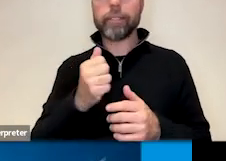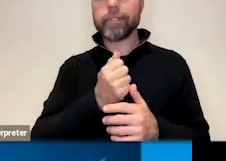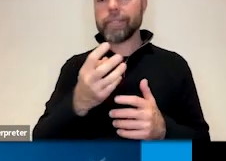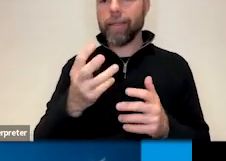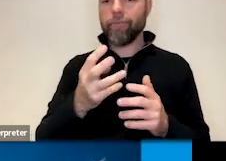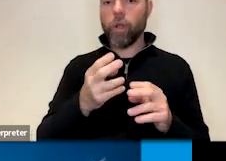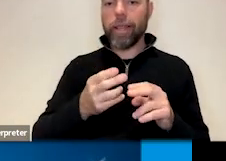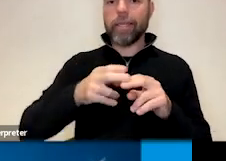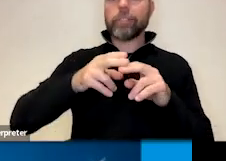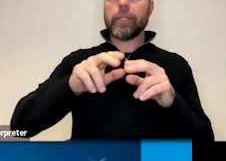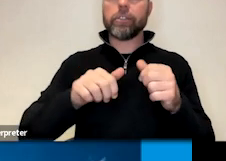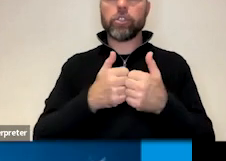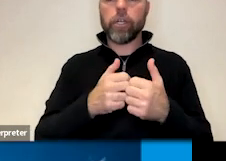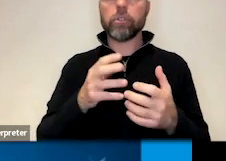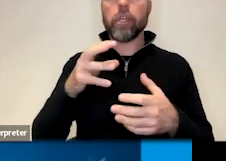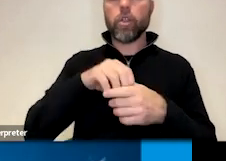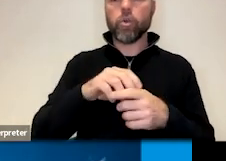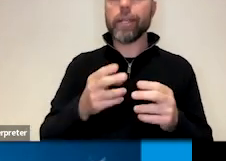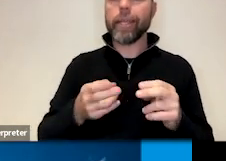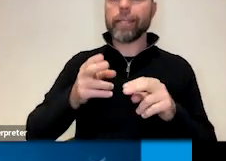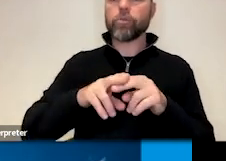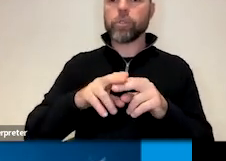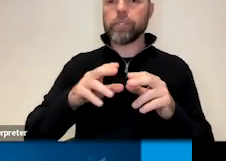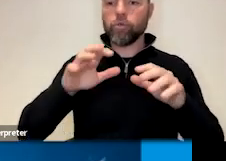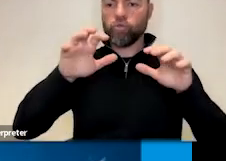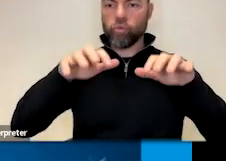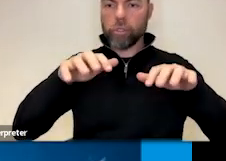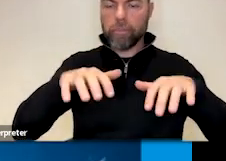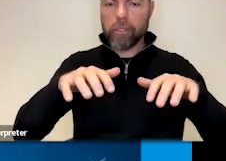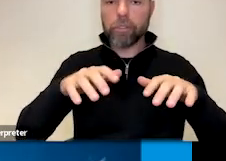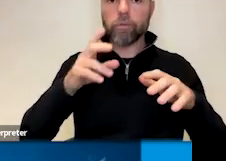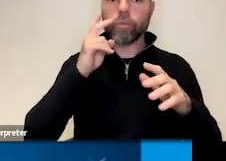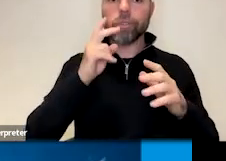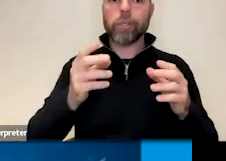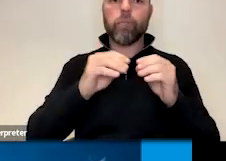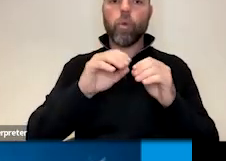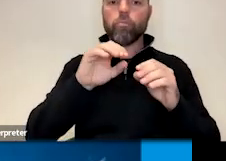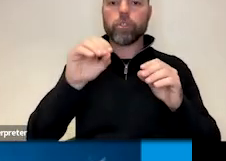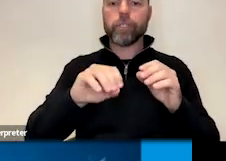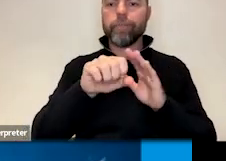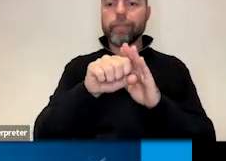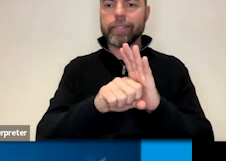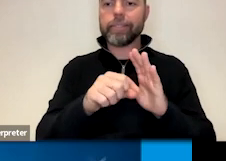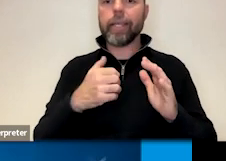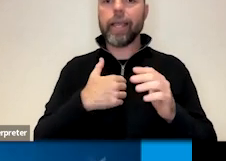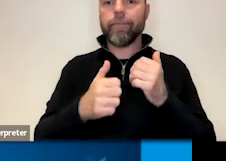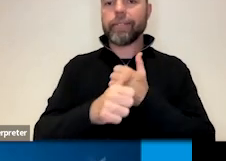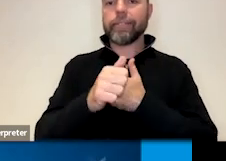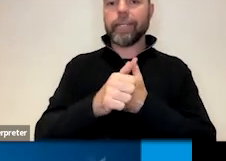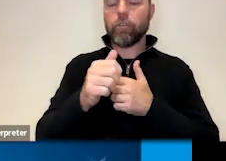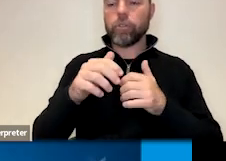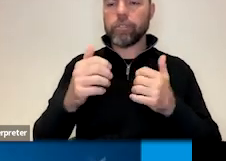challenges, including increasing precipitation. You'll see a greater percentage of the state facing dangerous fire